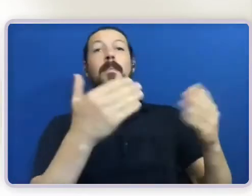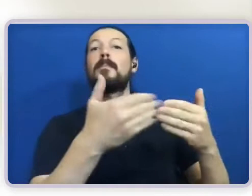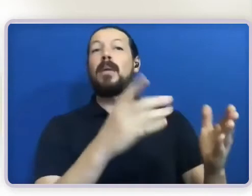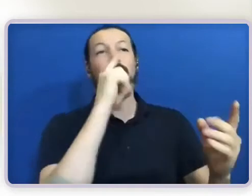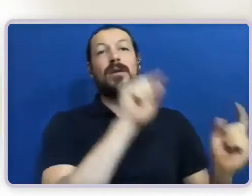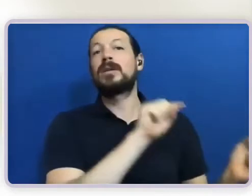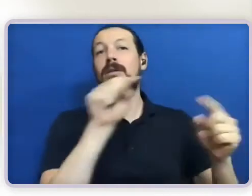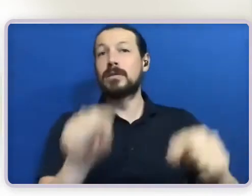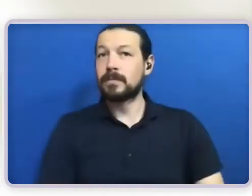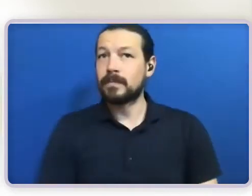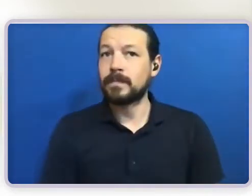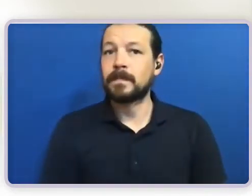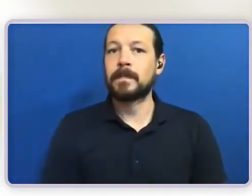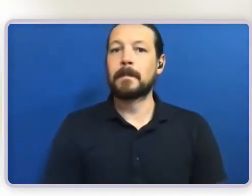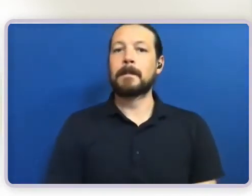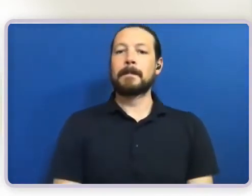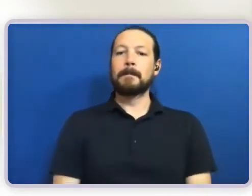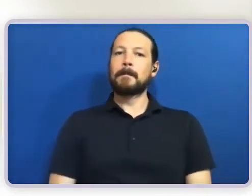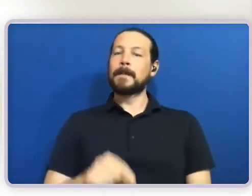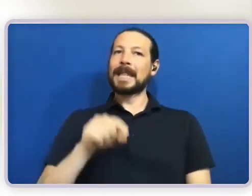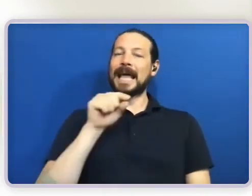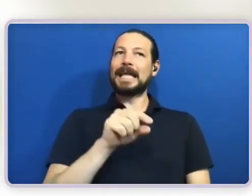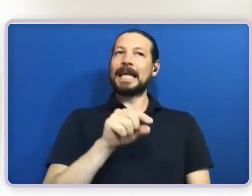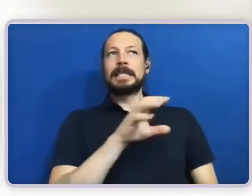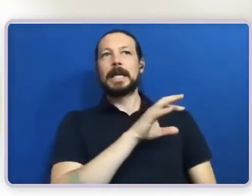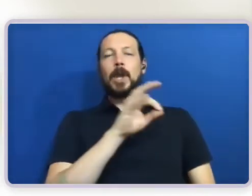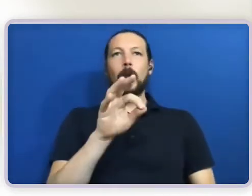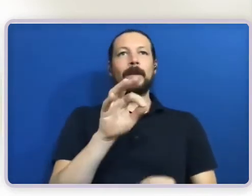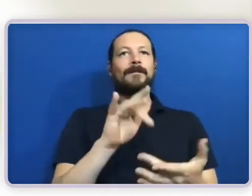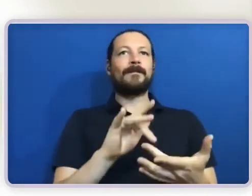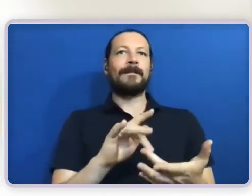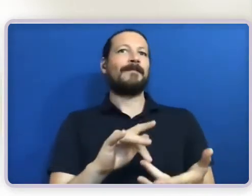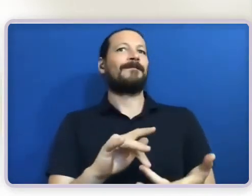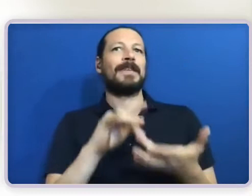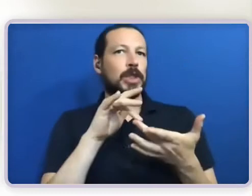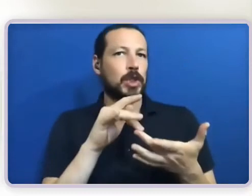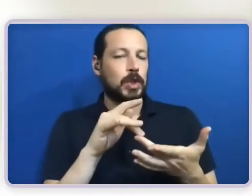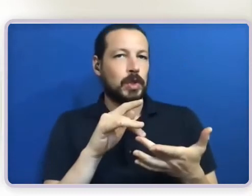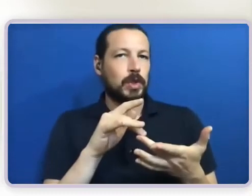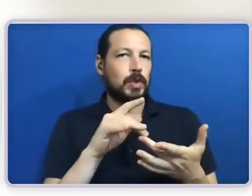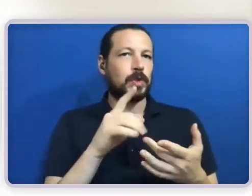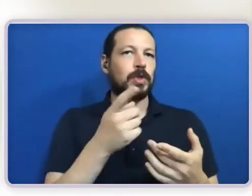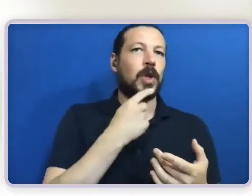It's not an official form of engagement. So if you attended a community forum,